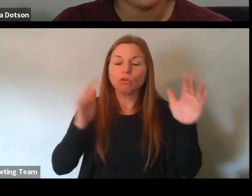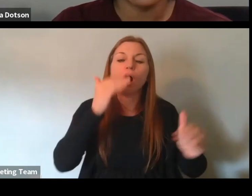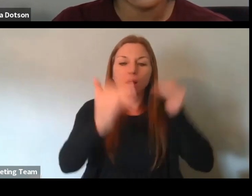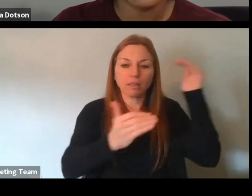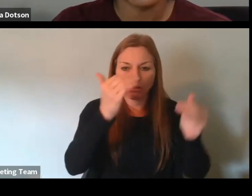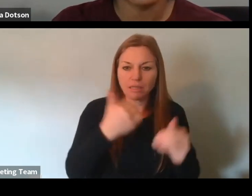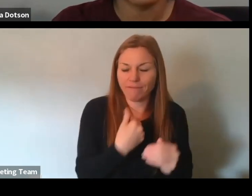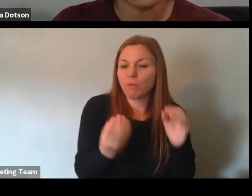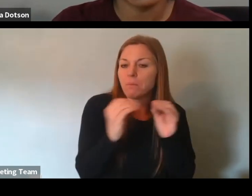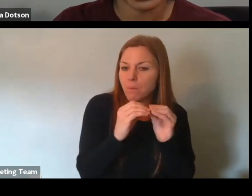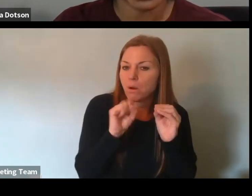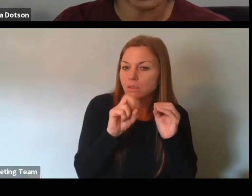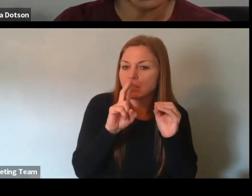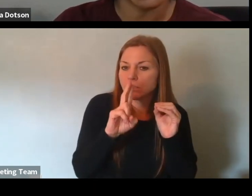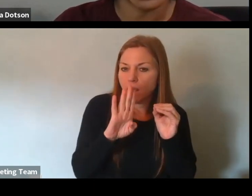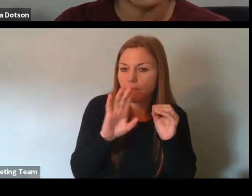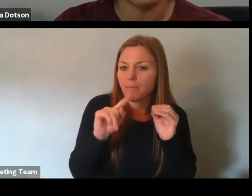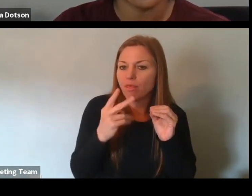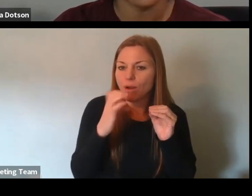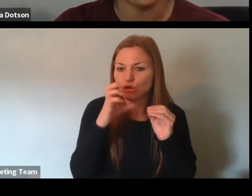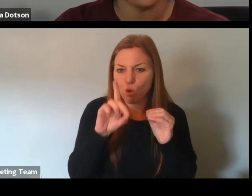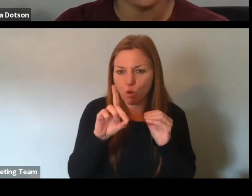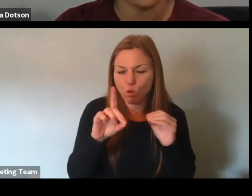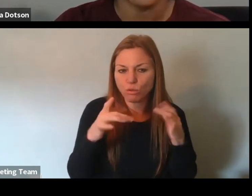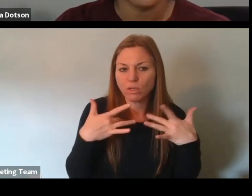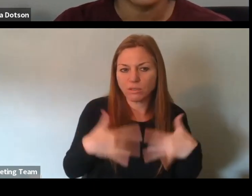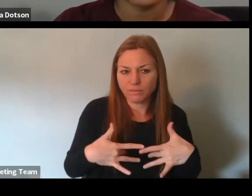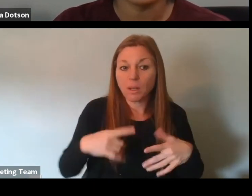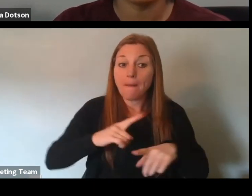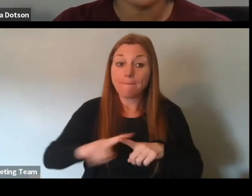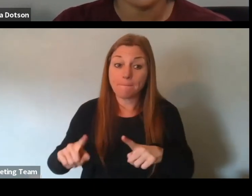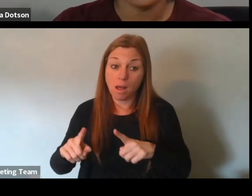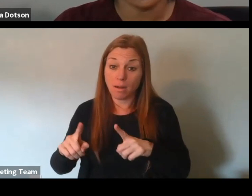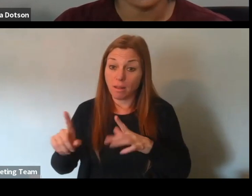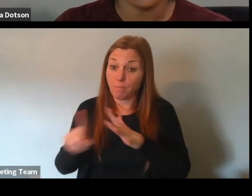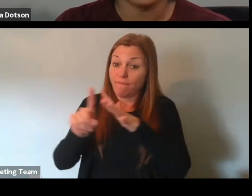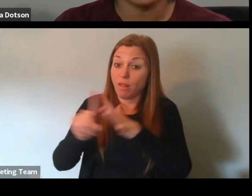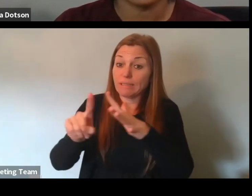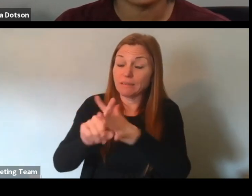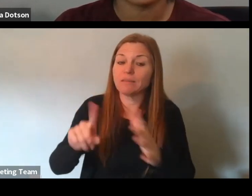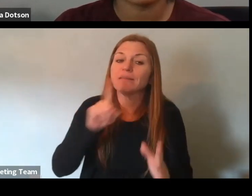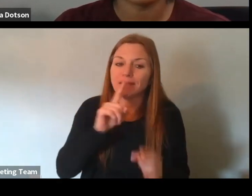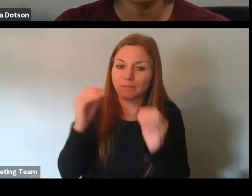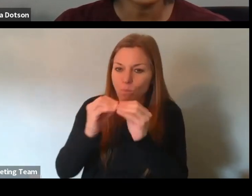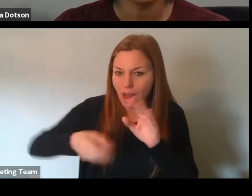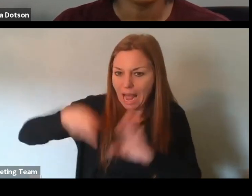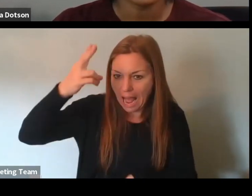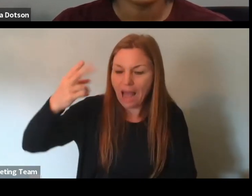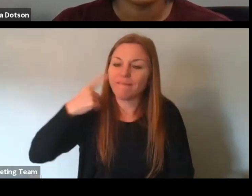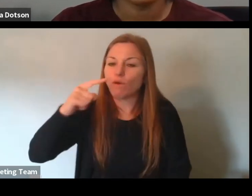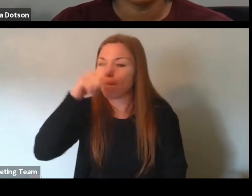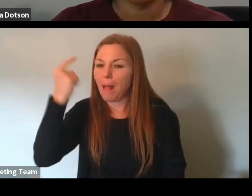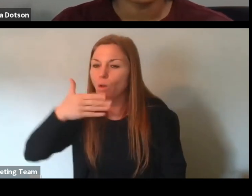the prevalence of subthreshold symptoms is higher in Black older adults than in white older